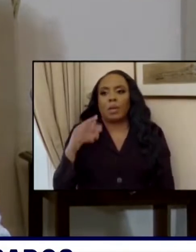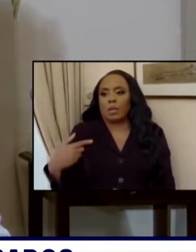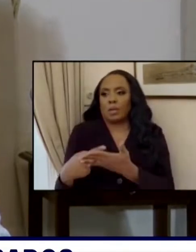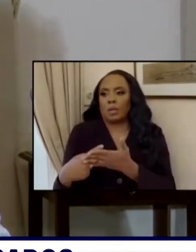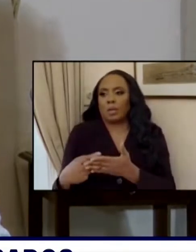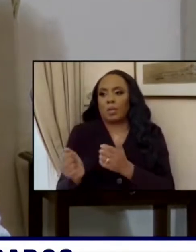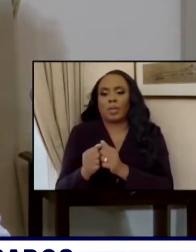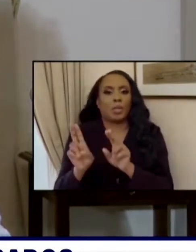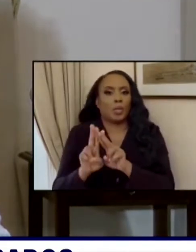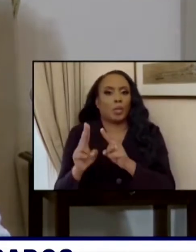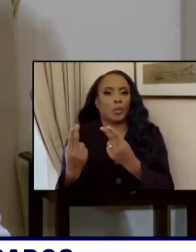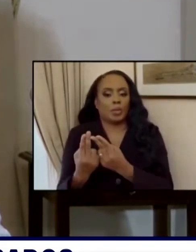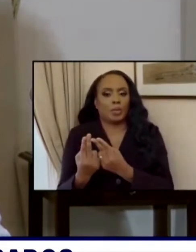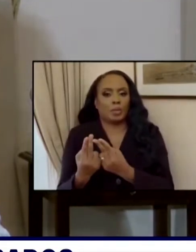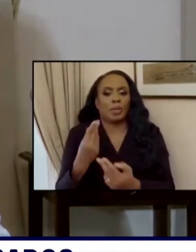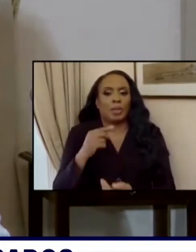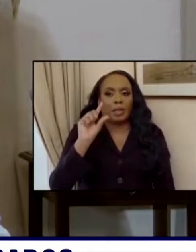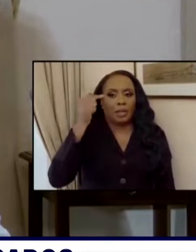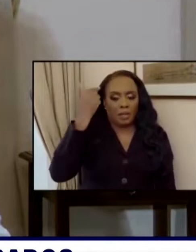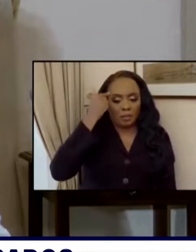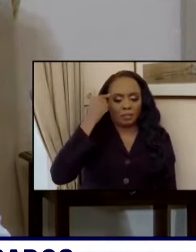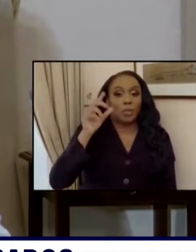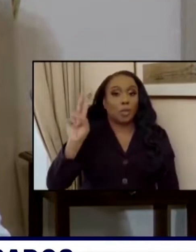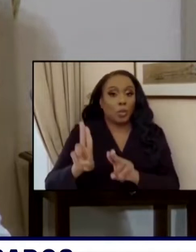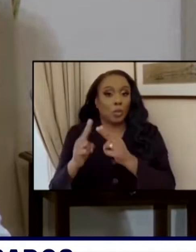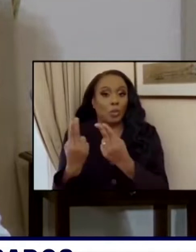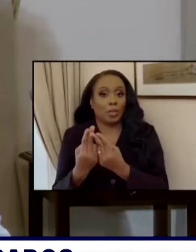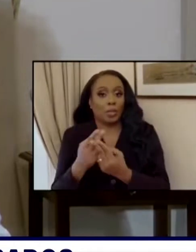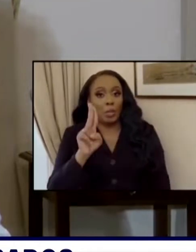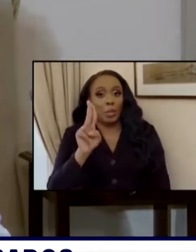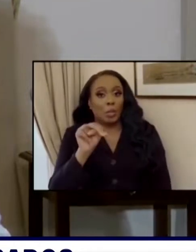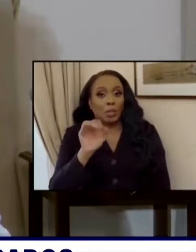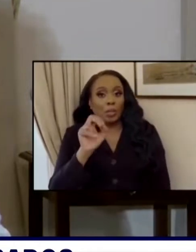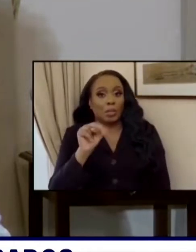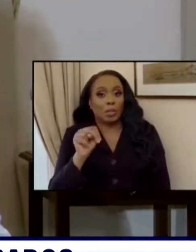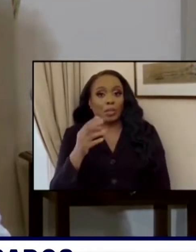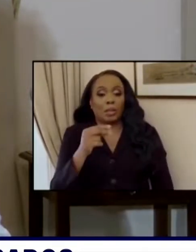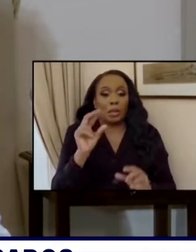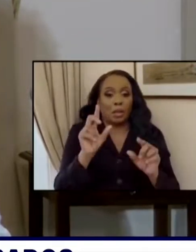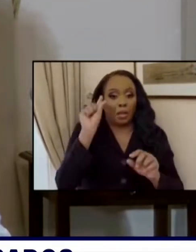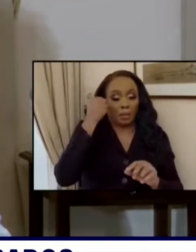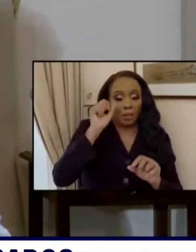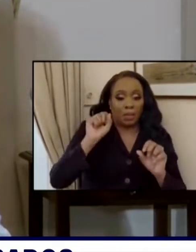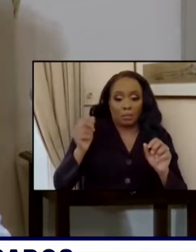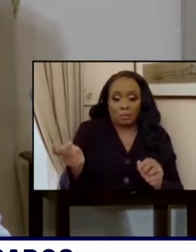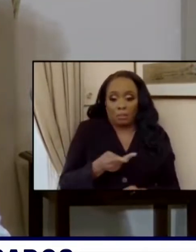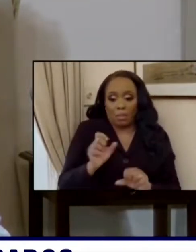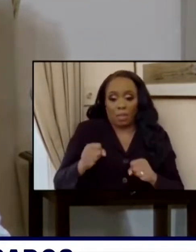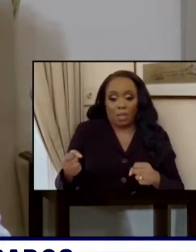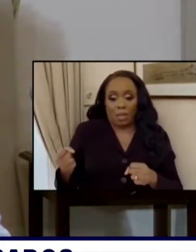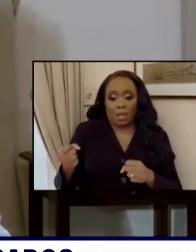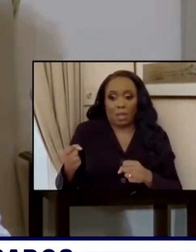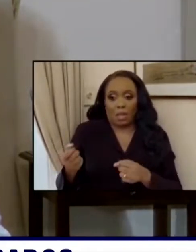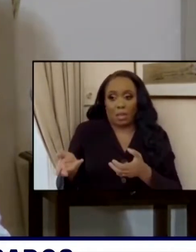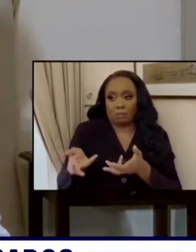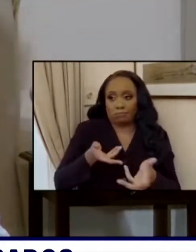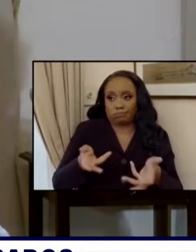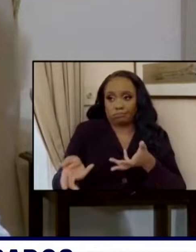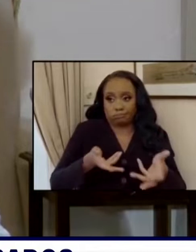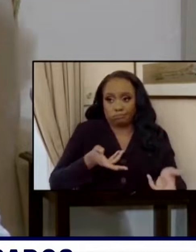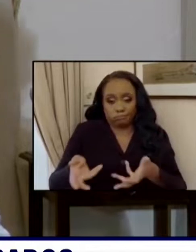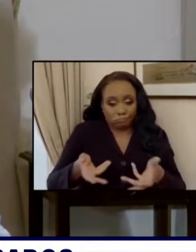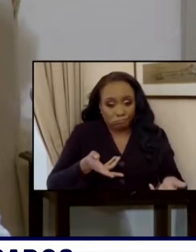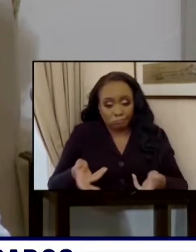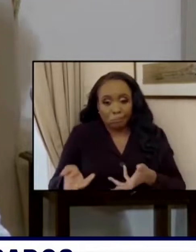those on behalf of government can sit down and appropriately assess where we are and what the future is. I'm not going to